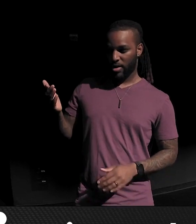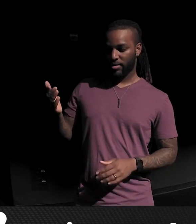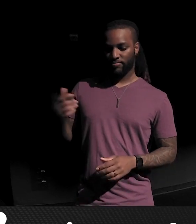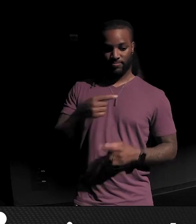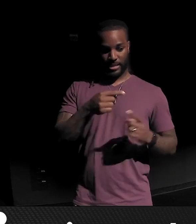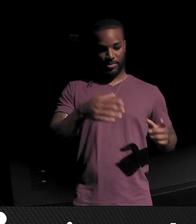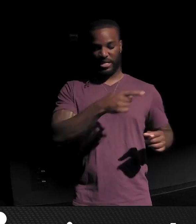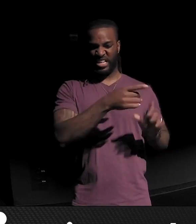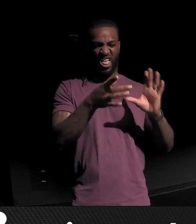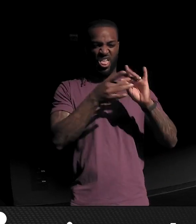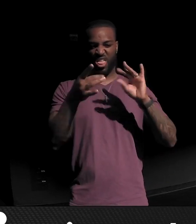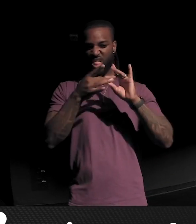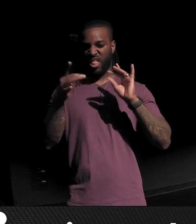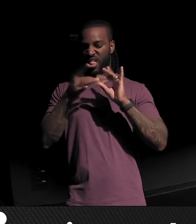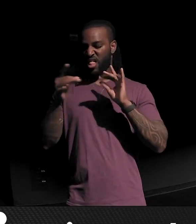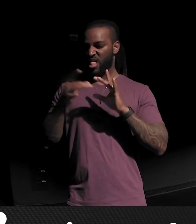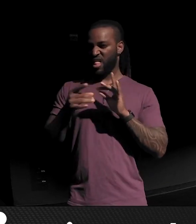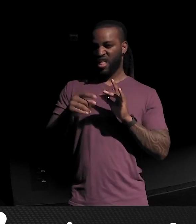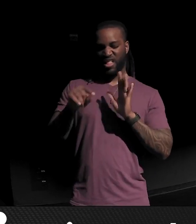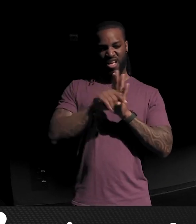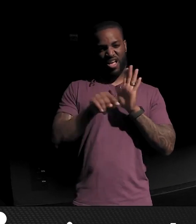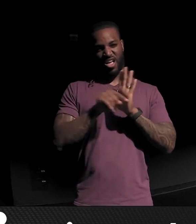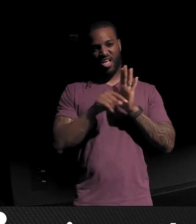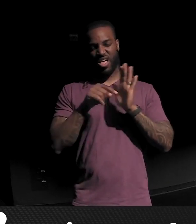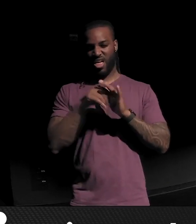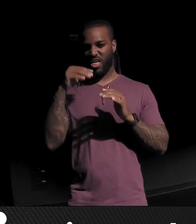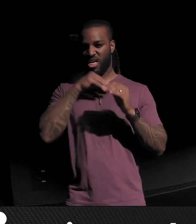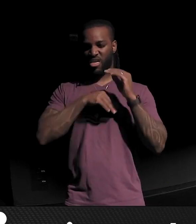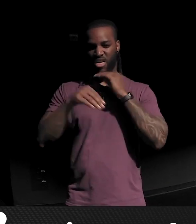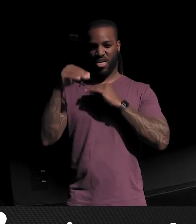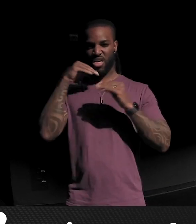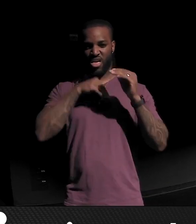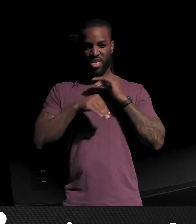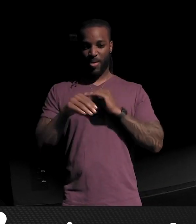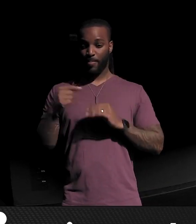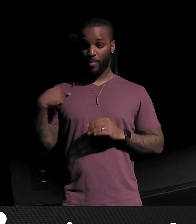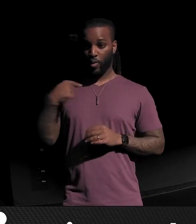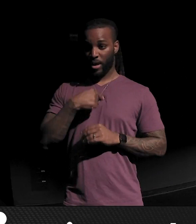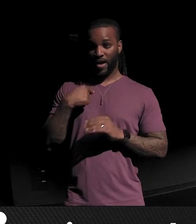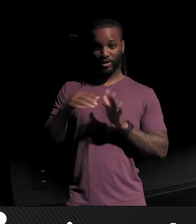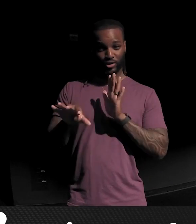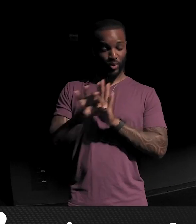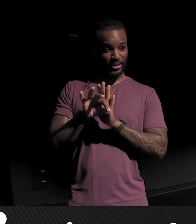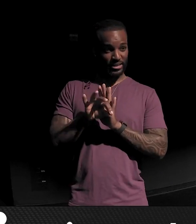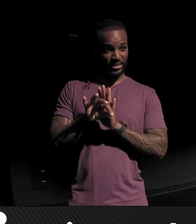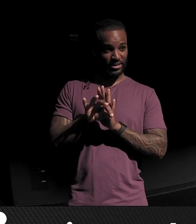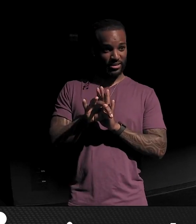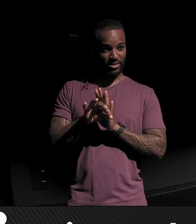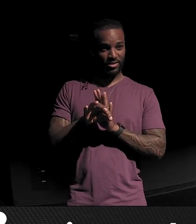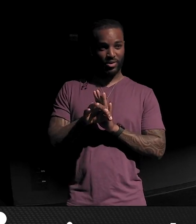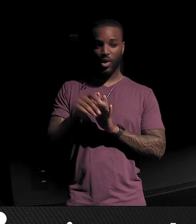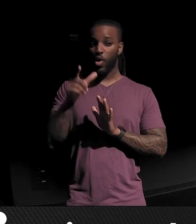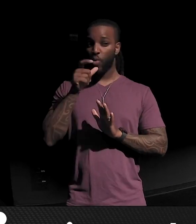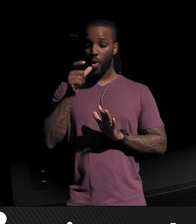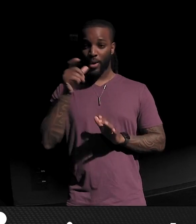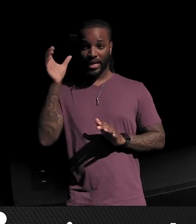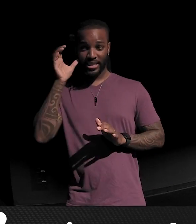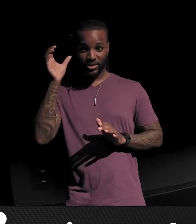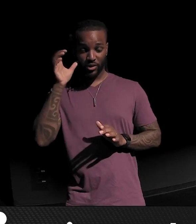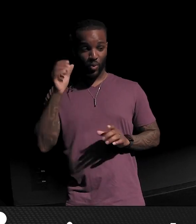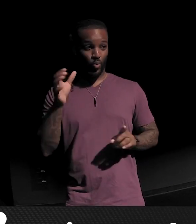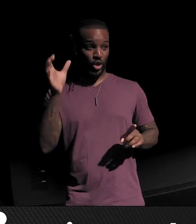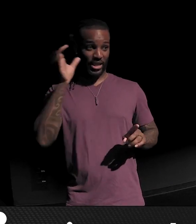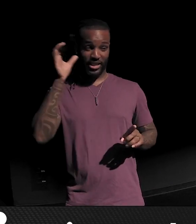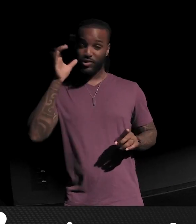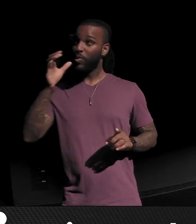all kinds of lies, but we have a choice. Whose song are we going to listen to? Are we going to listen to what God